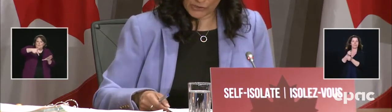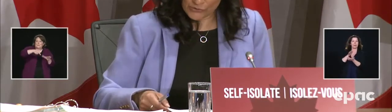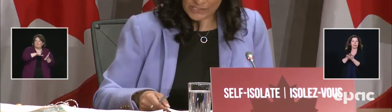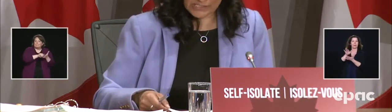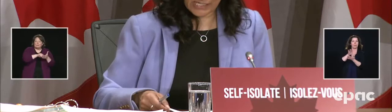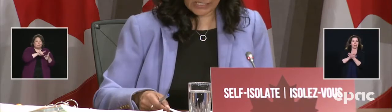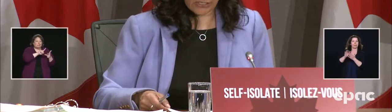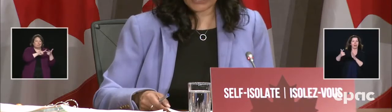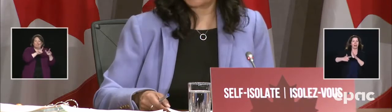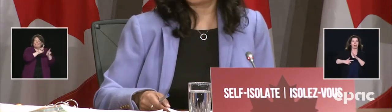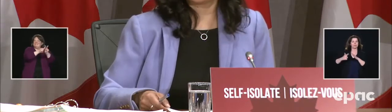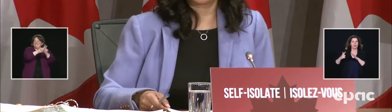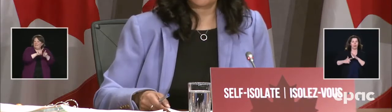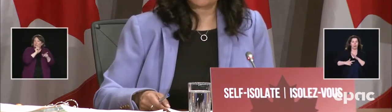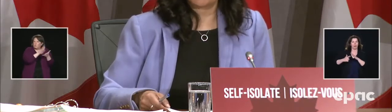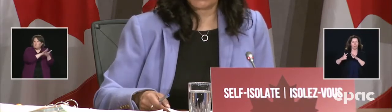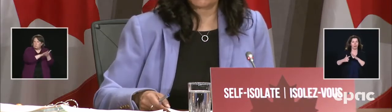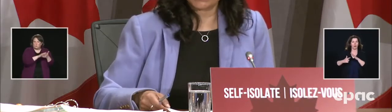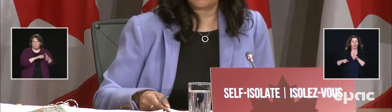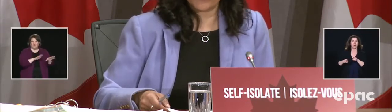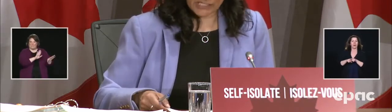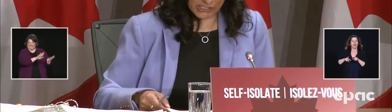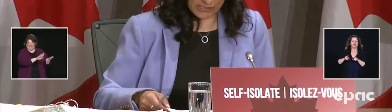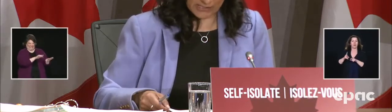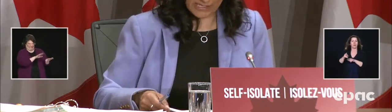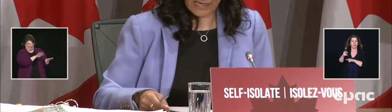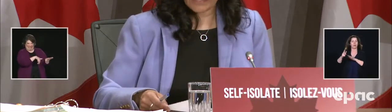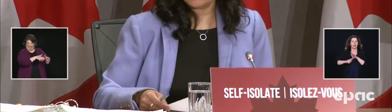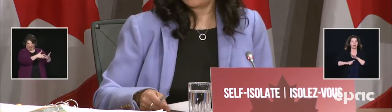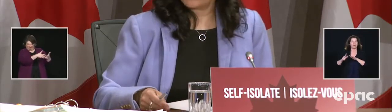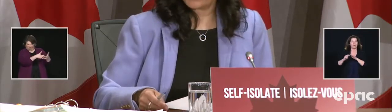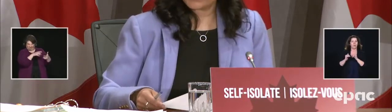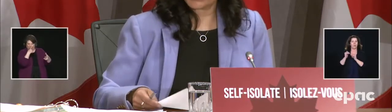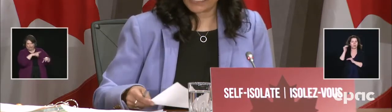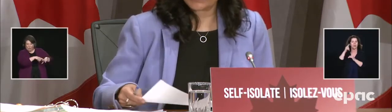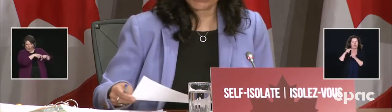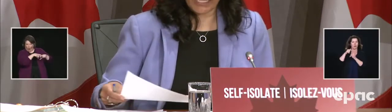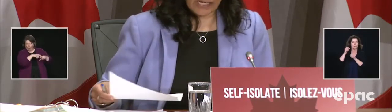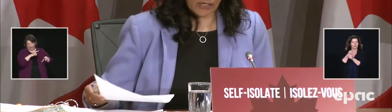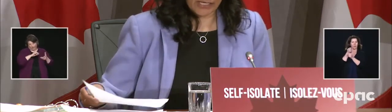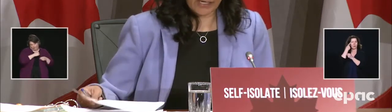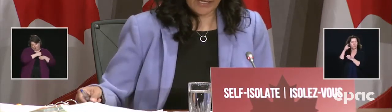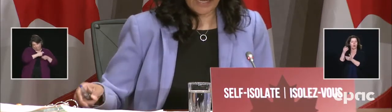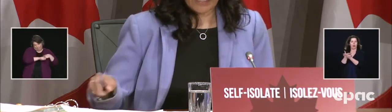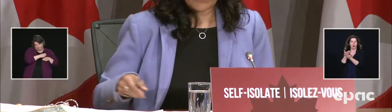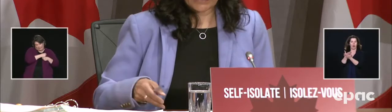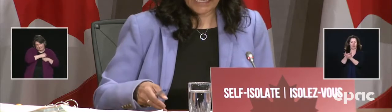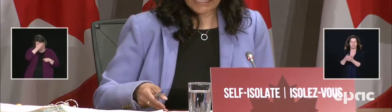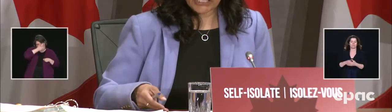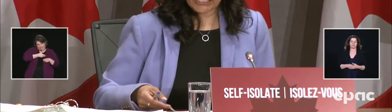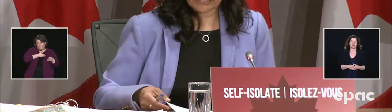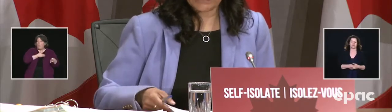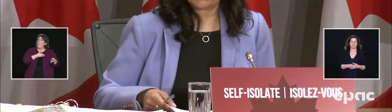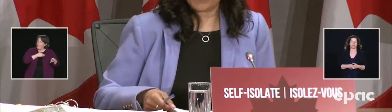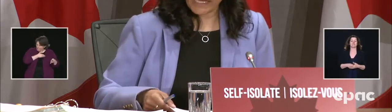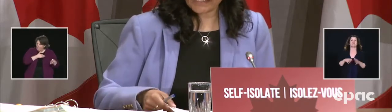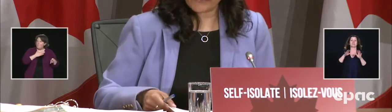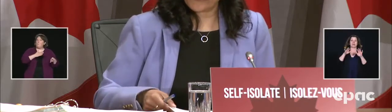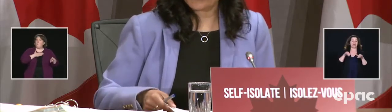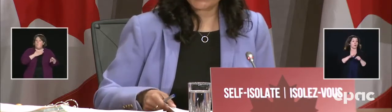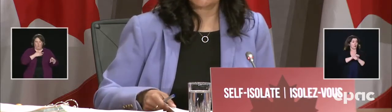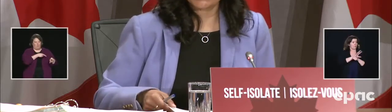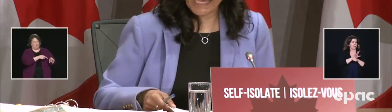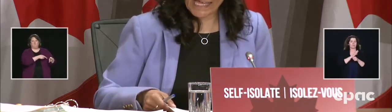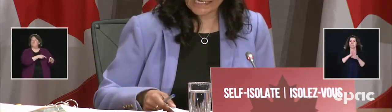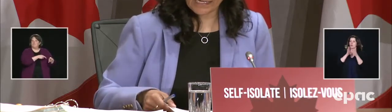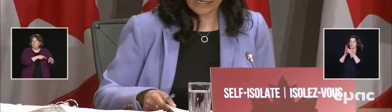could use its technology to produce much-needed face shields, it met the challenge head-on. The Canadian Shield expanded